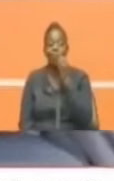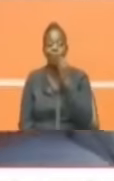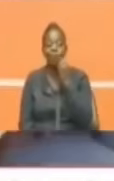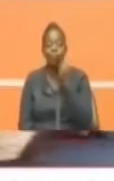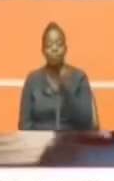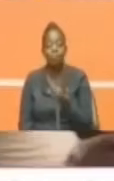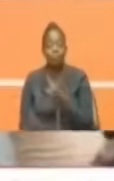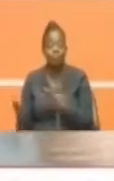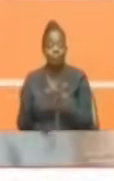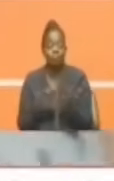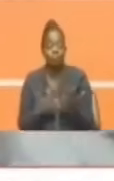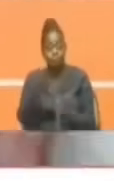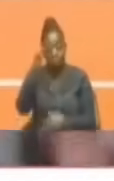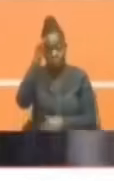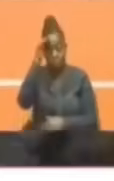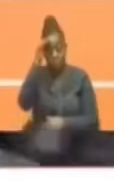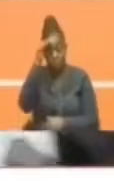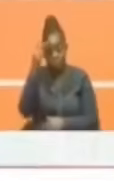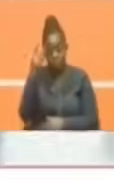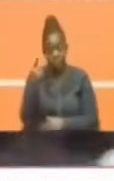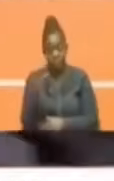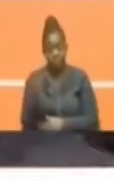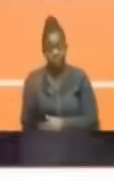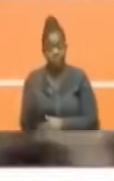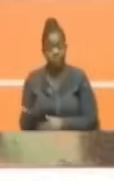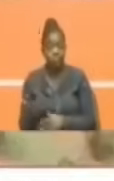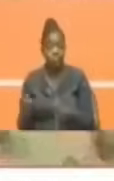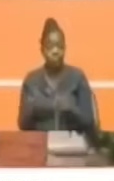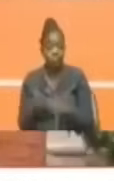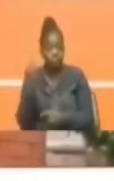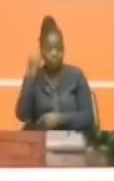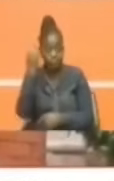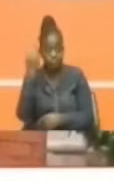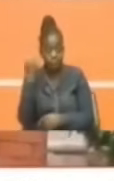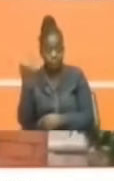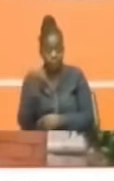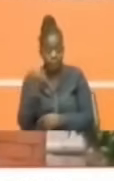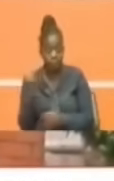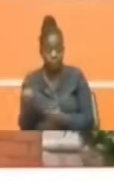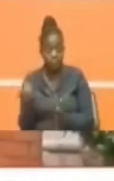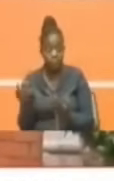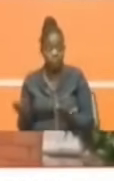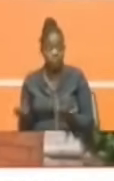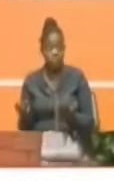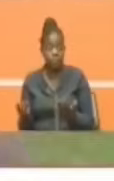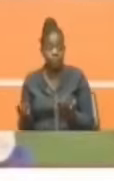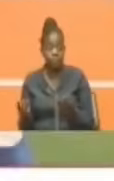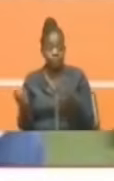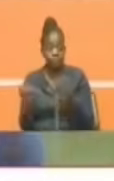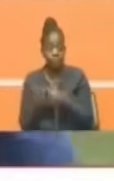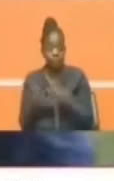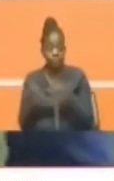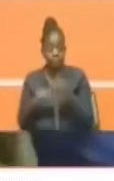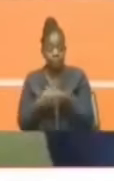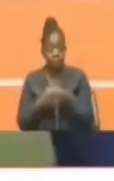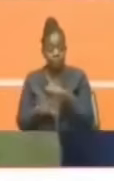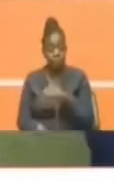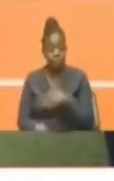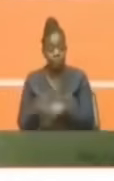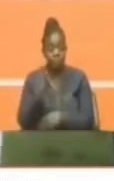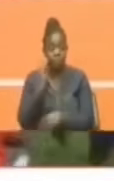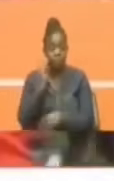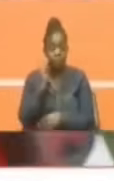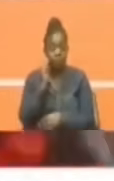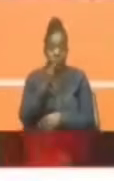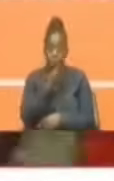Bali baliddwa kabangaliza polisi bbiri ne bangiza batedde mu kaduukulu ka kkooti gye bajjiddwa ne bagasibaga n'omulamuzi wa kkooti ento Lamono Peace